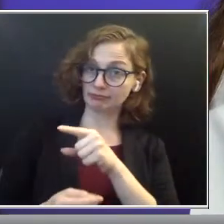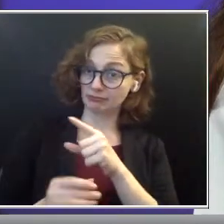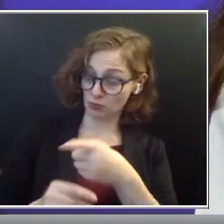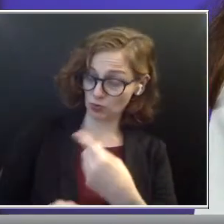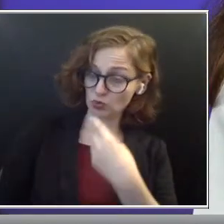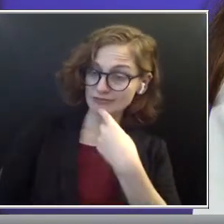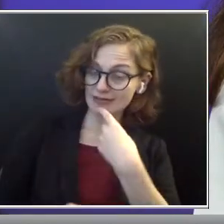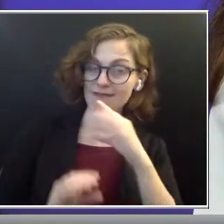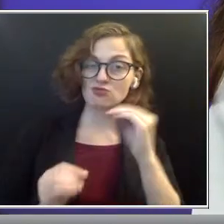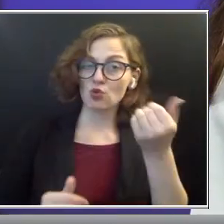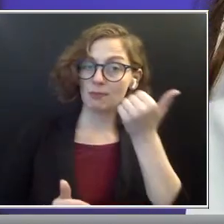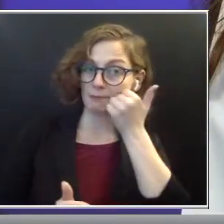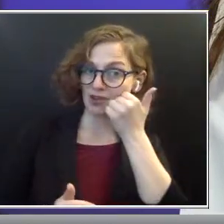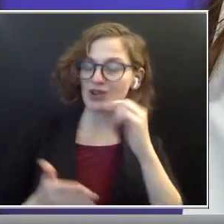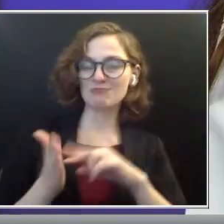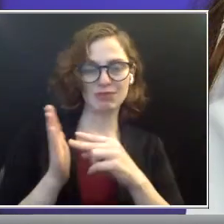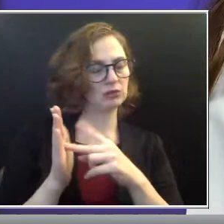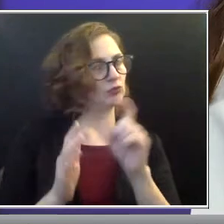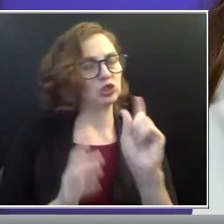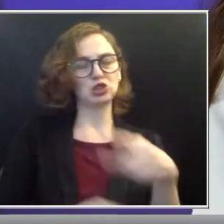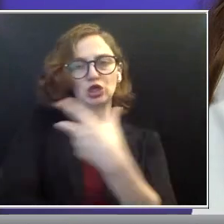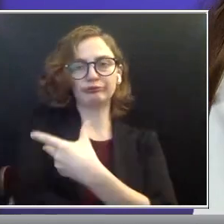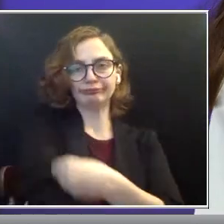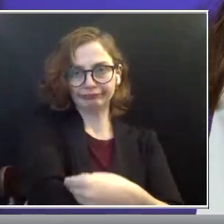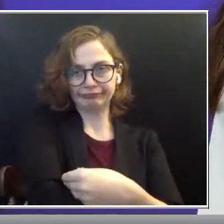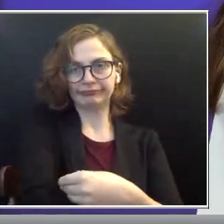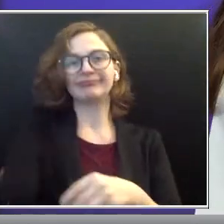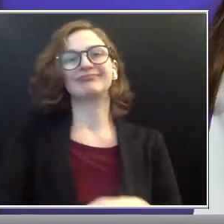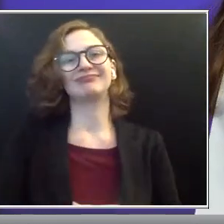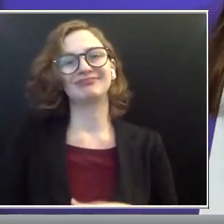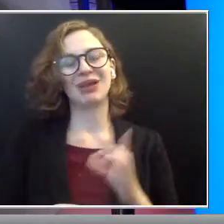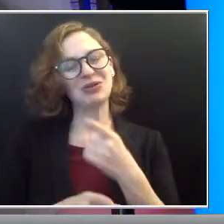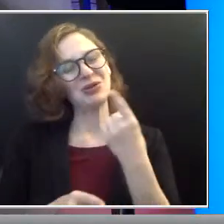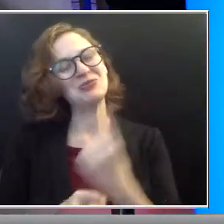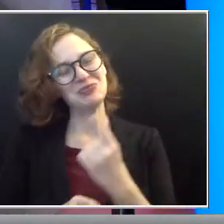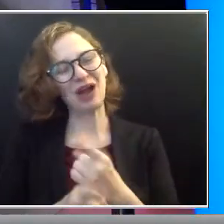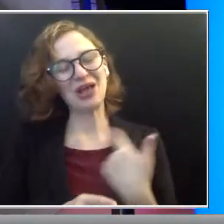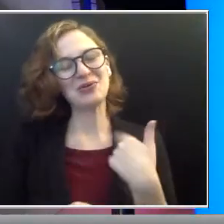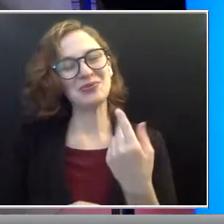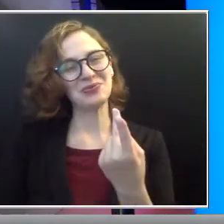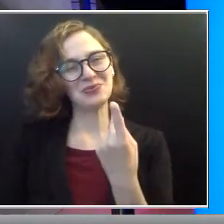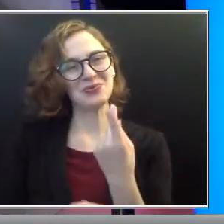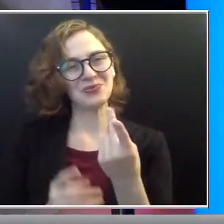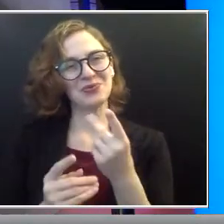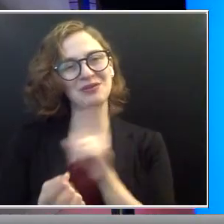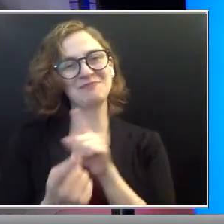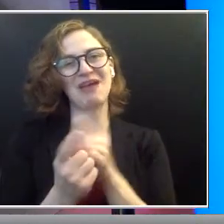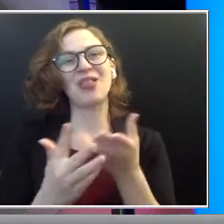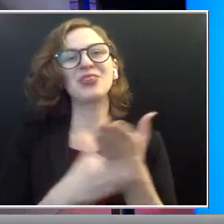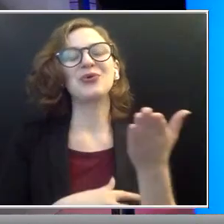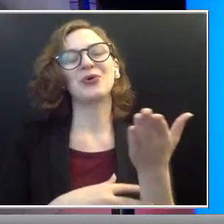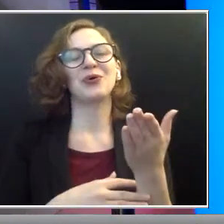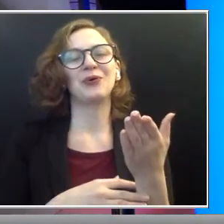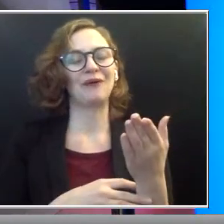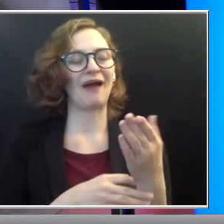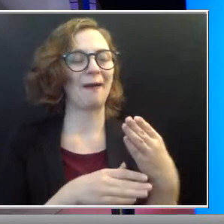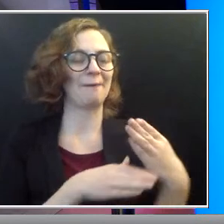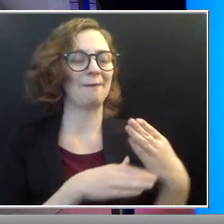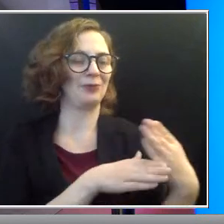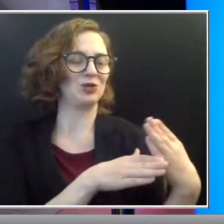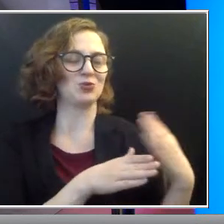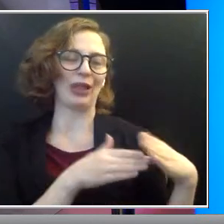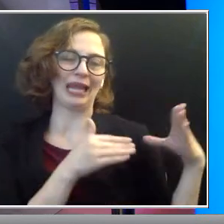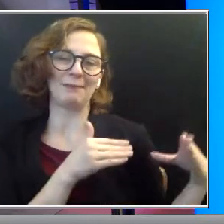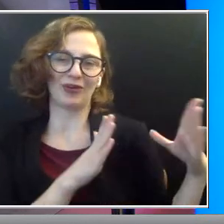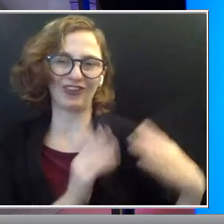after your diagnosis through a mutual neighbor. Yes. So we've talked a lot about the heart connection and the